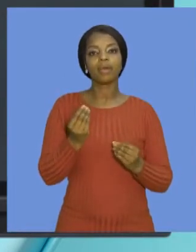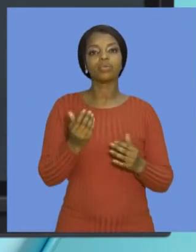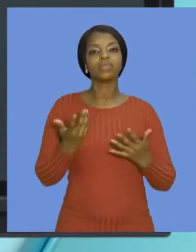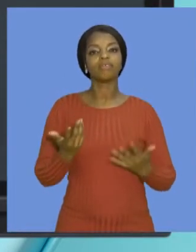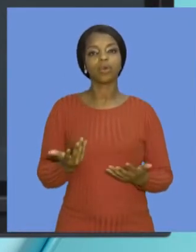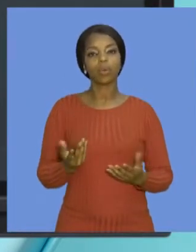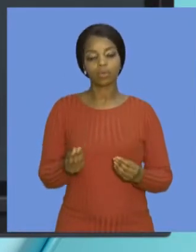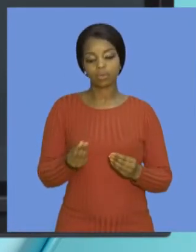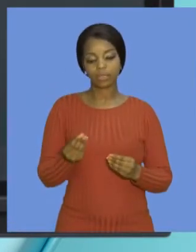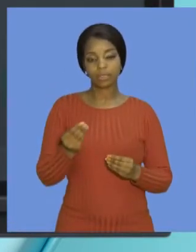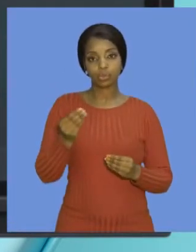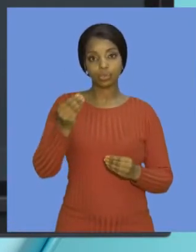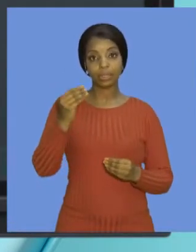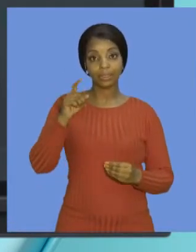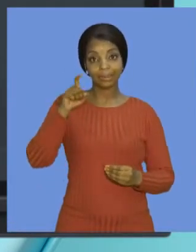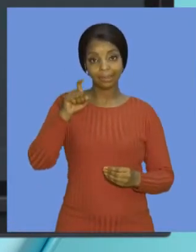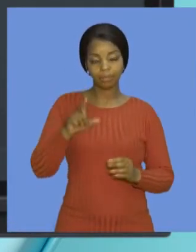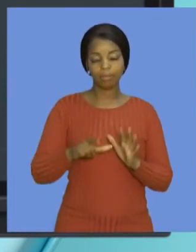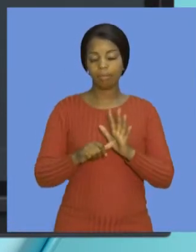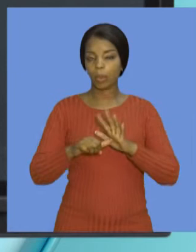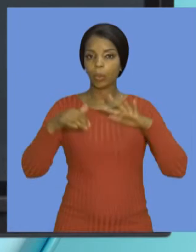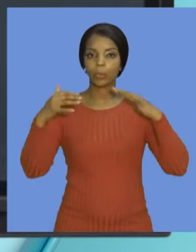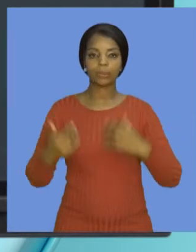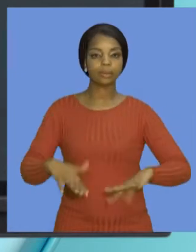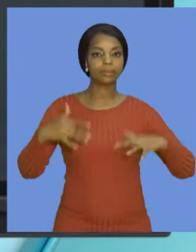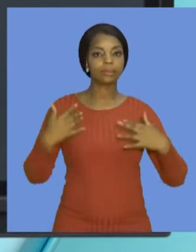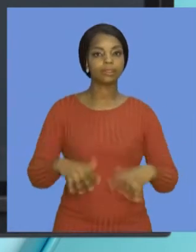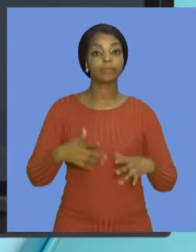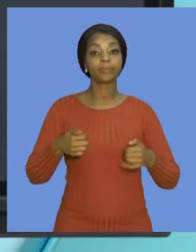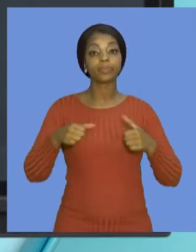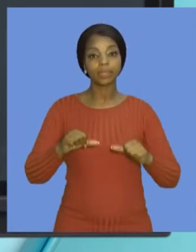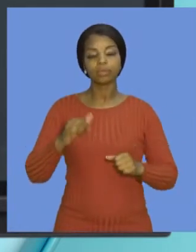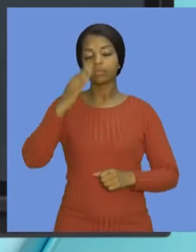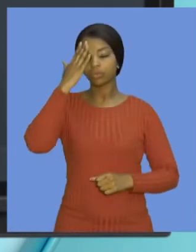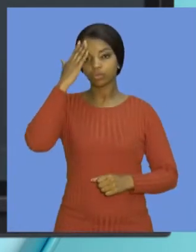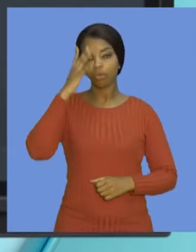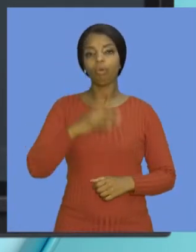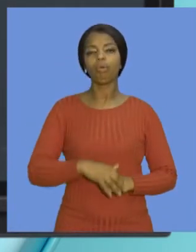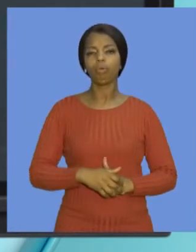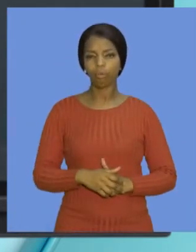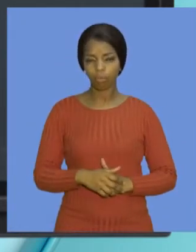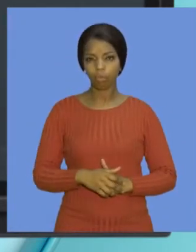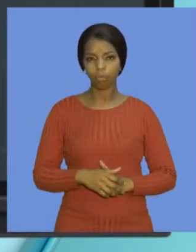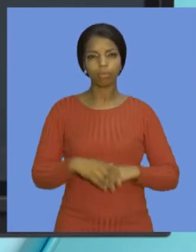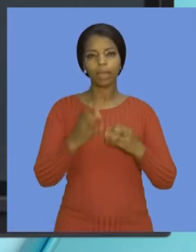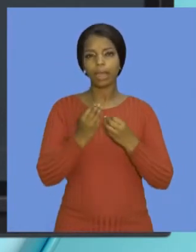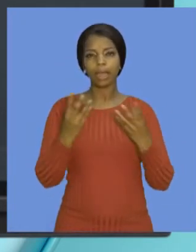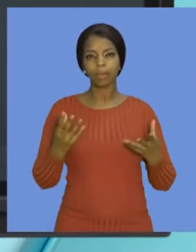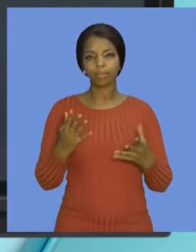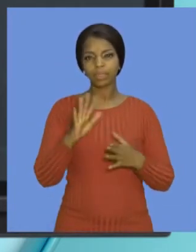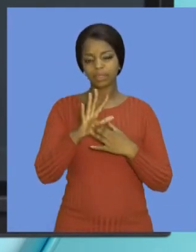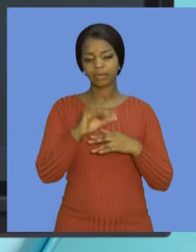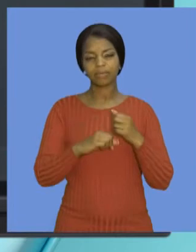is simple interest. So that's very important. Then we will need to know how much will then Sam